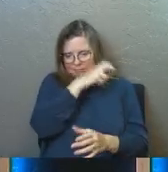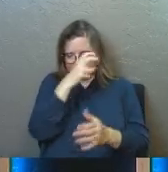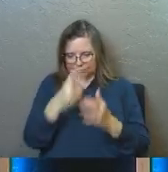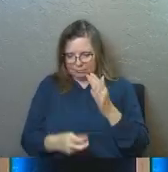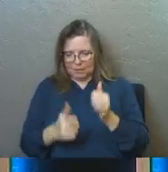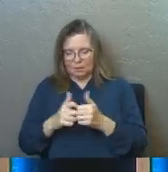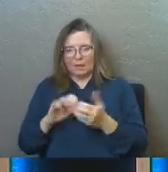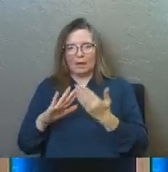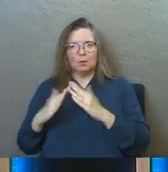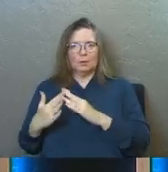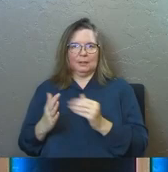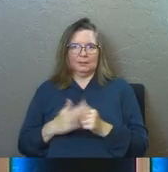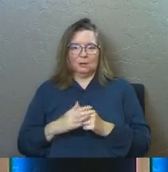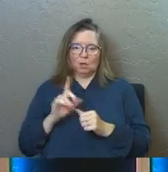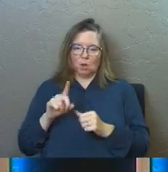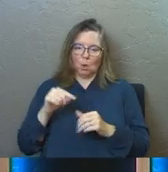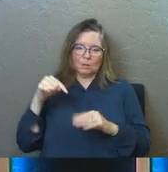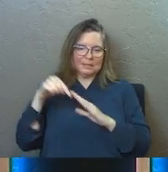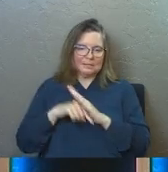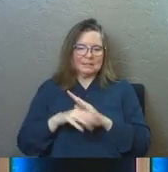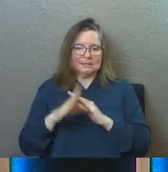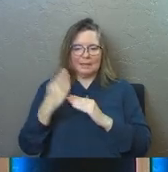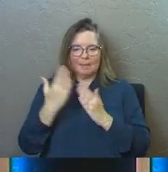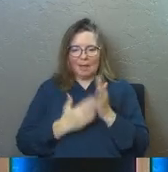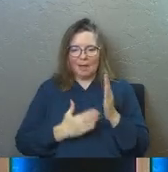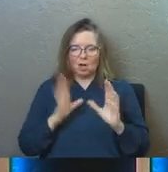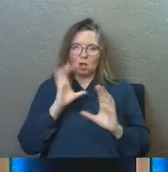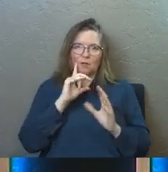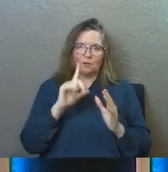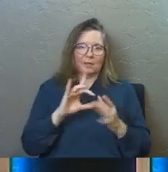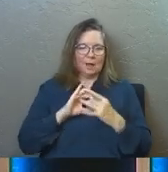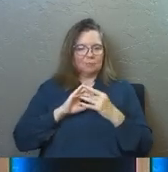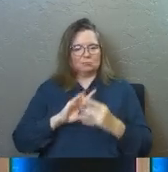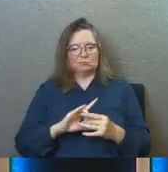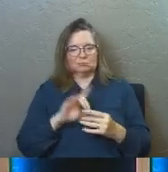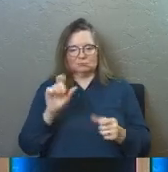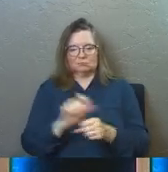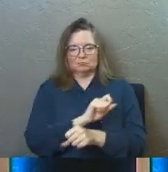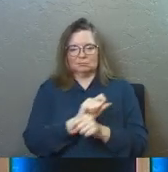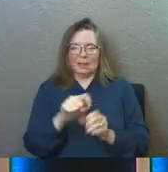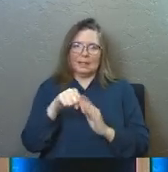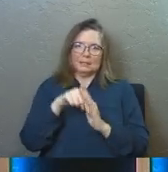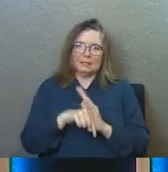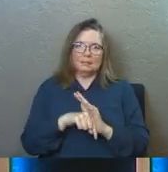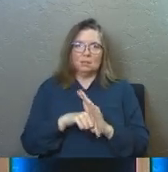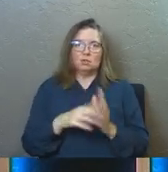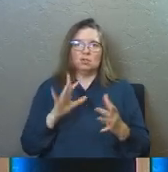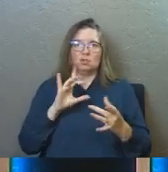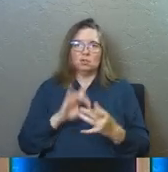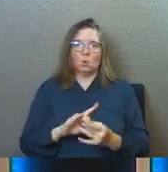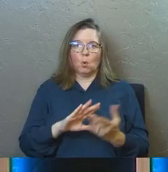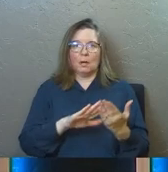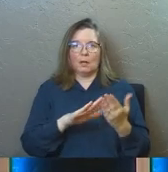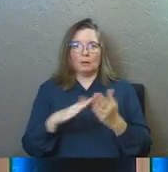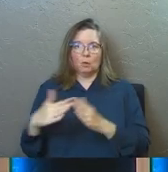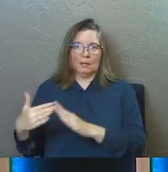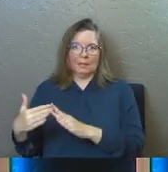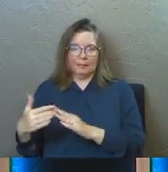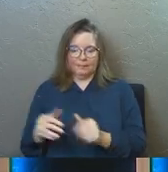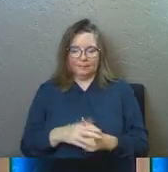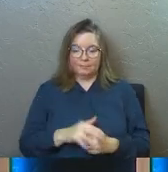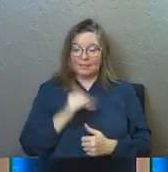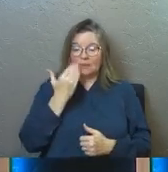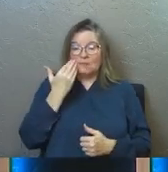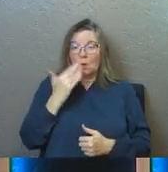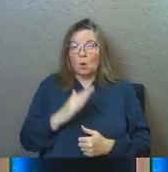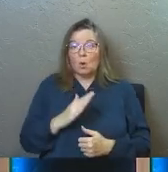into that community. Go to the deep end. Be a part of that. Look for that authenticity, for that deepness. Join a community.